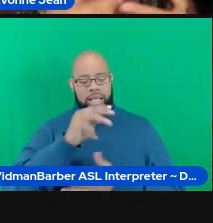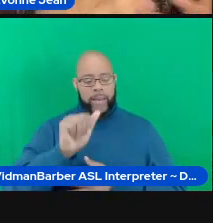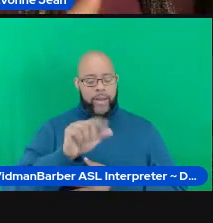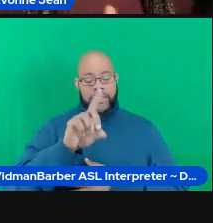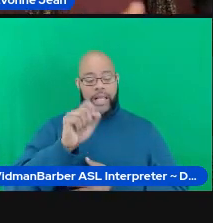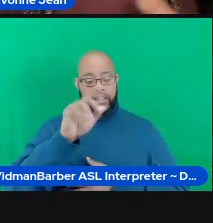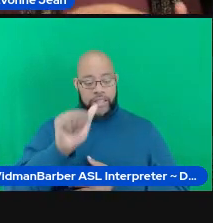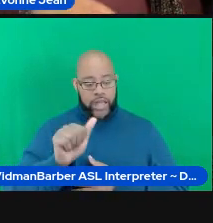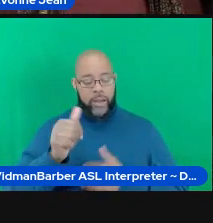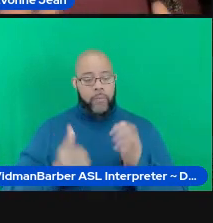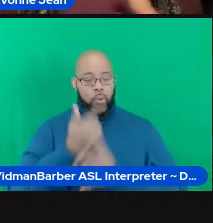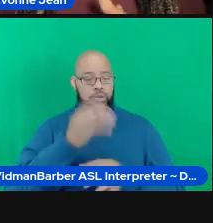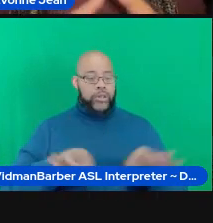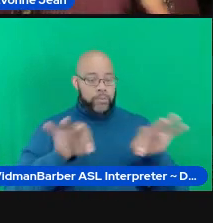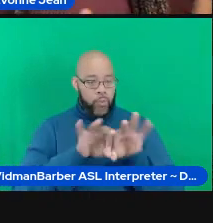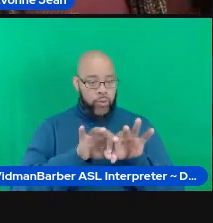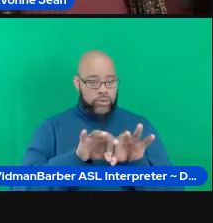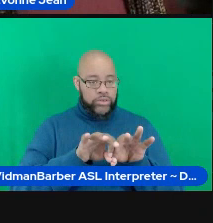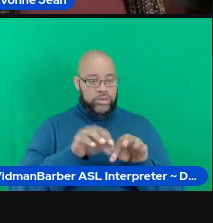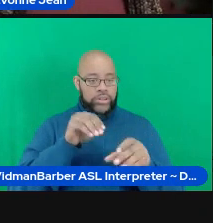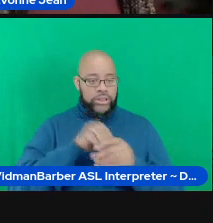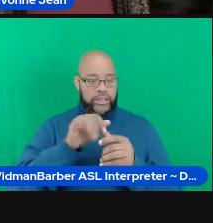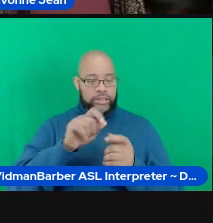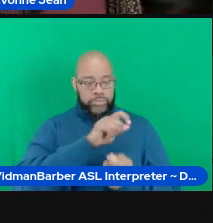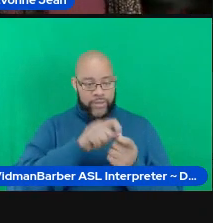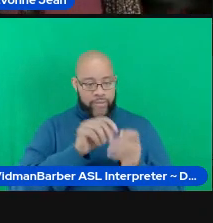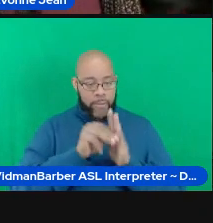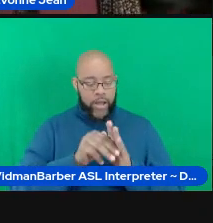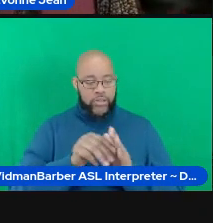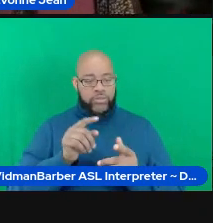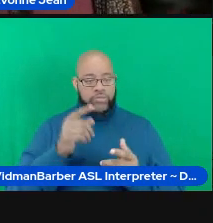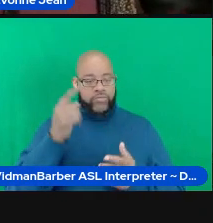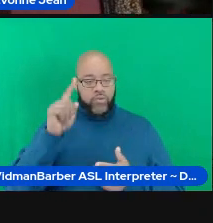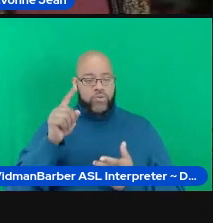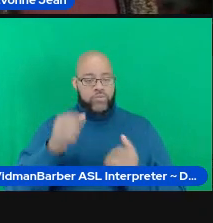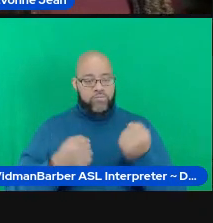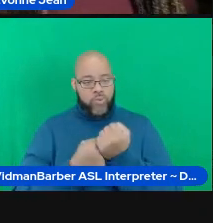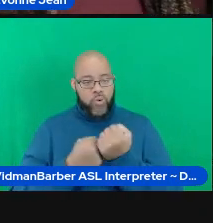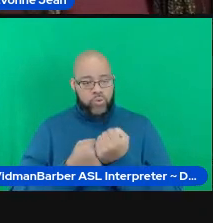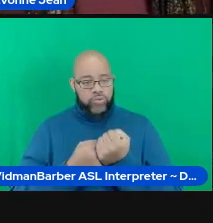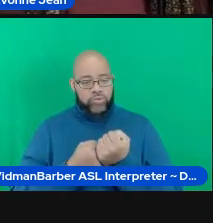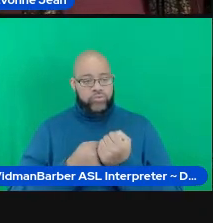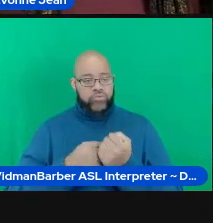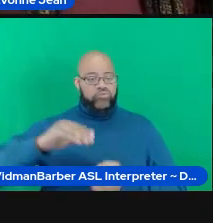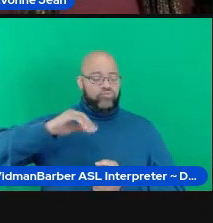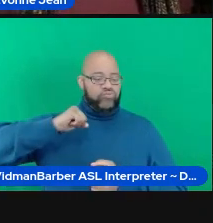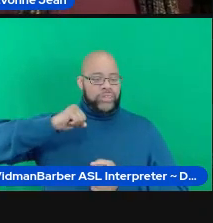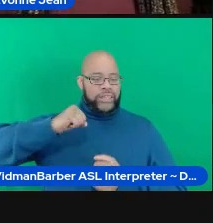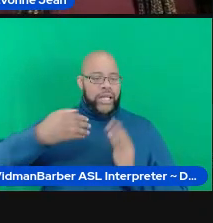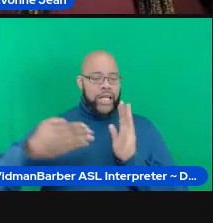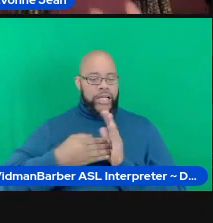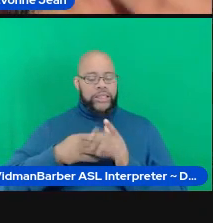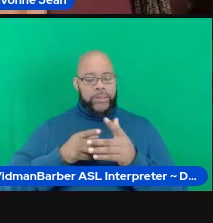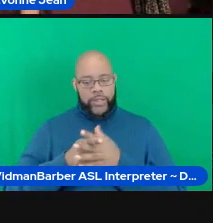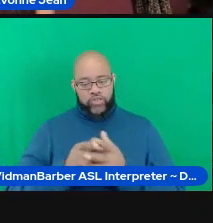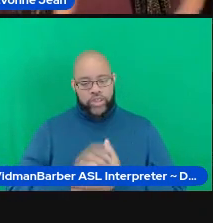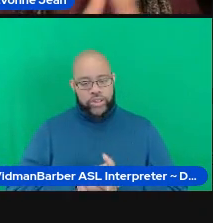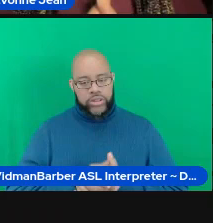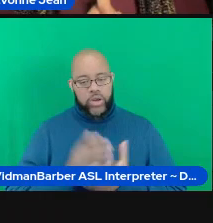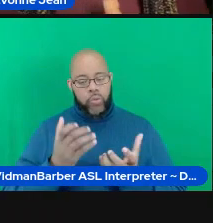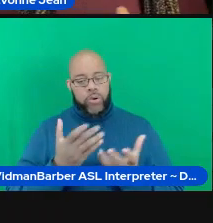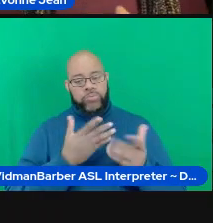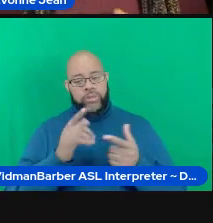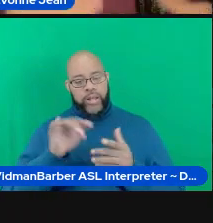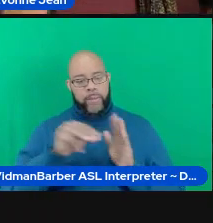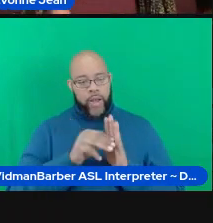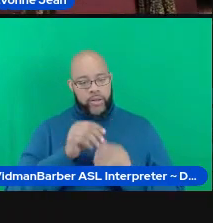the most important in this particular model to promote acquired resistance against penetration. And so I wanted to bring you to this